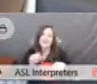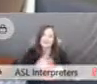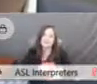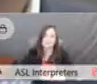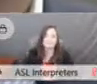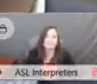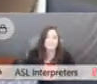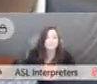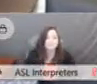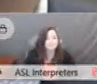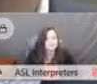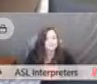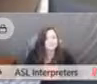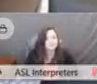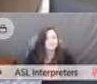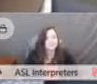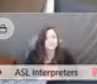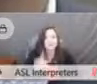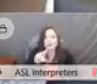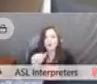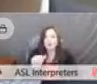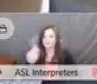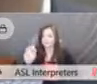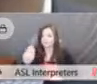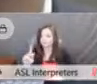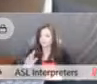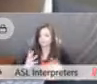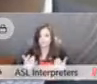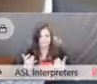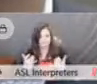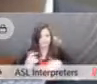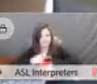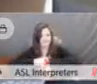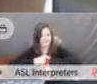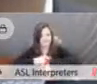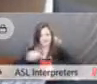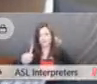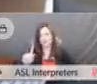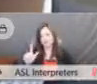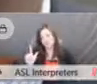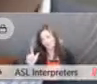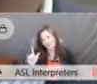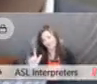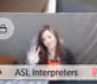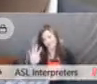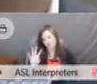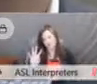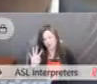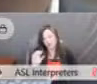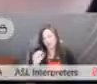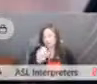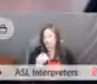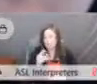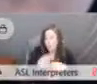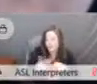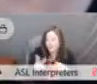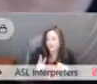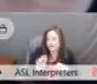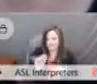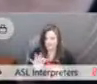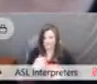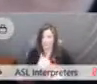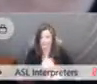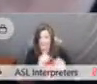time. Okay. We are coming up on 1:24, so I want to just quickly, if we can, I know